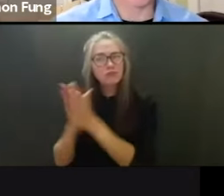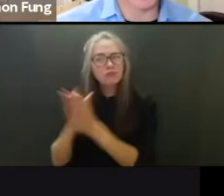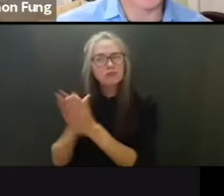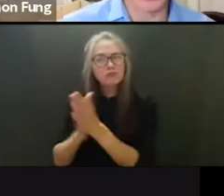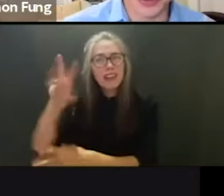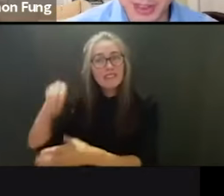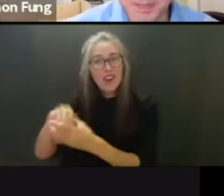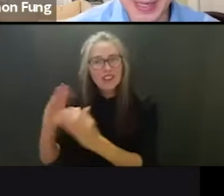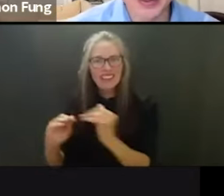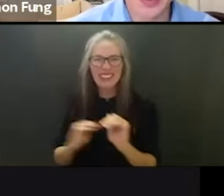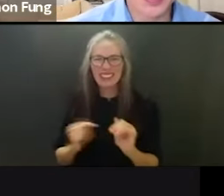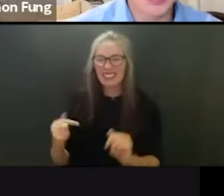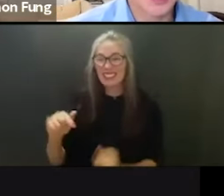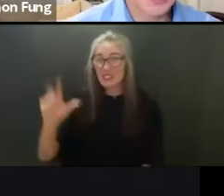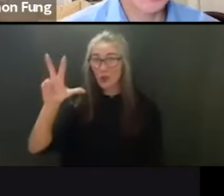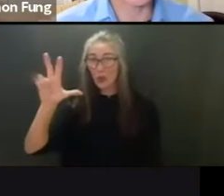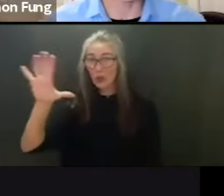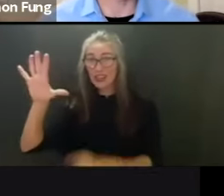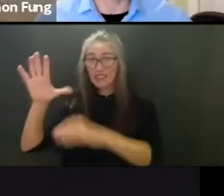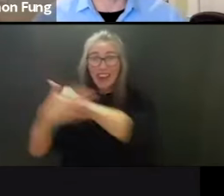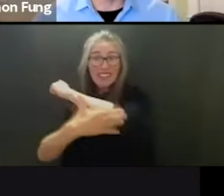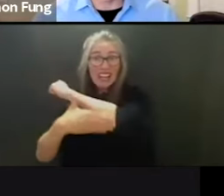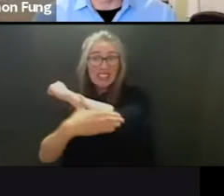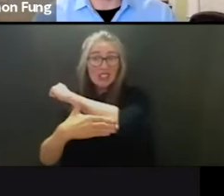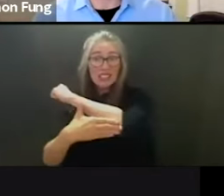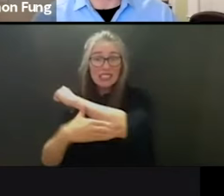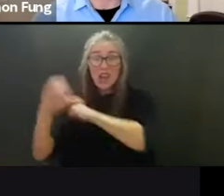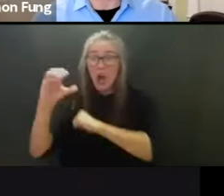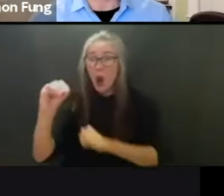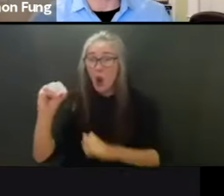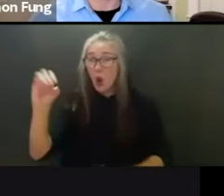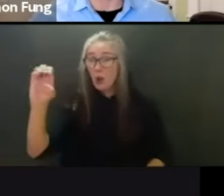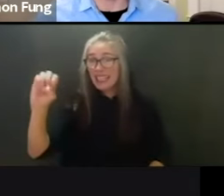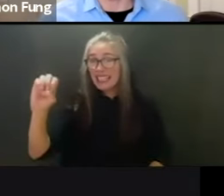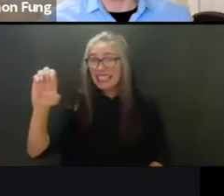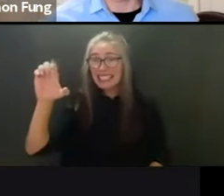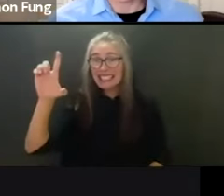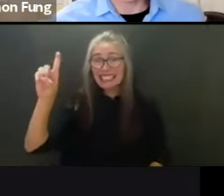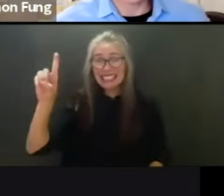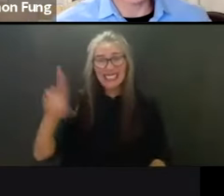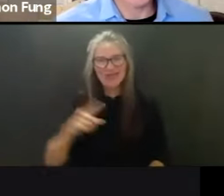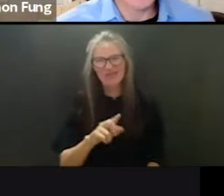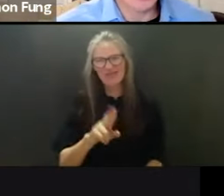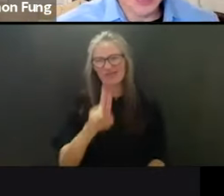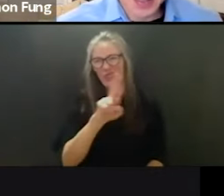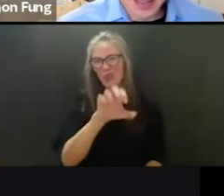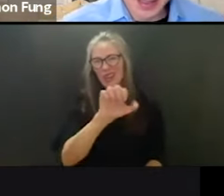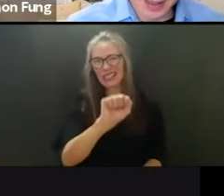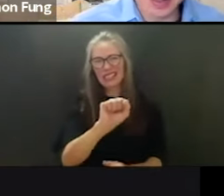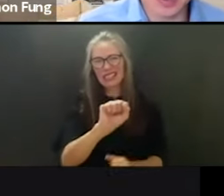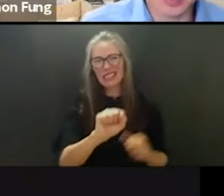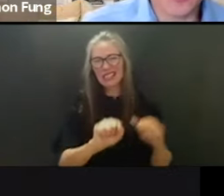around for a while do much better than us. And indeed, the United States is 28 out of 35 in the OECD